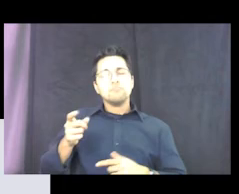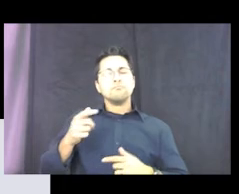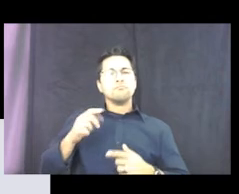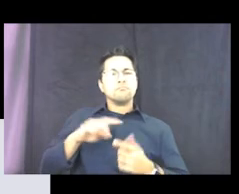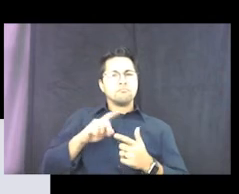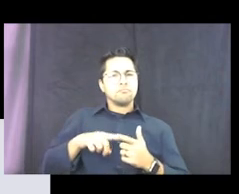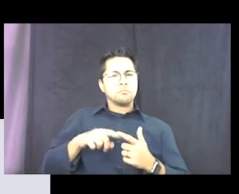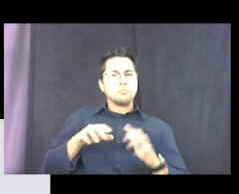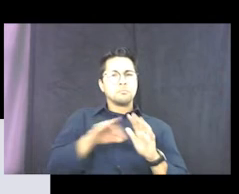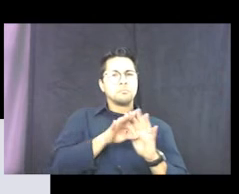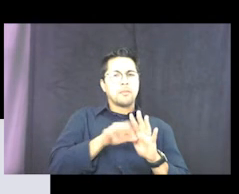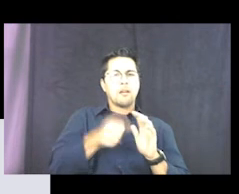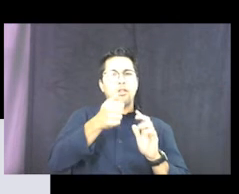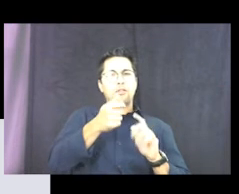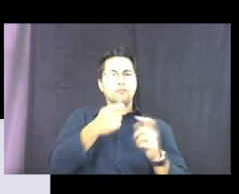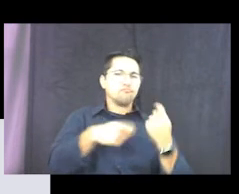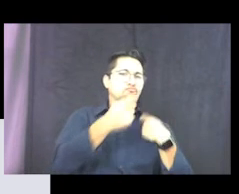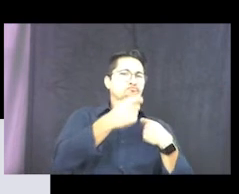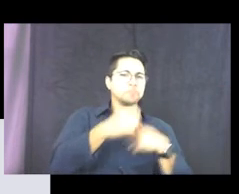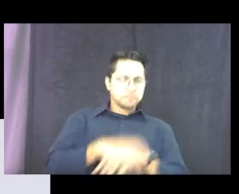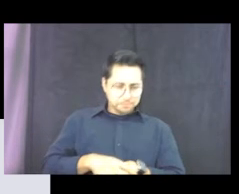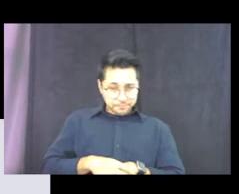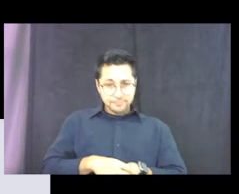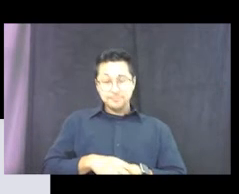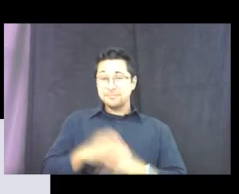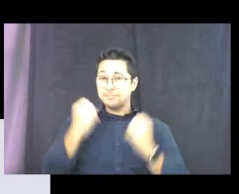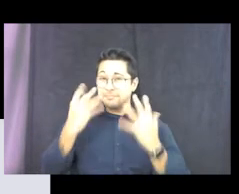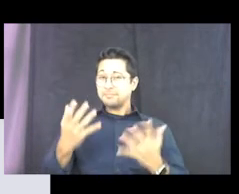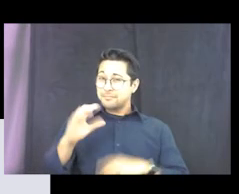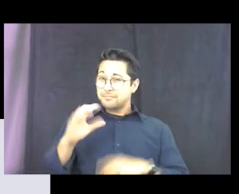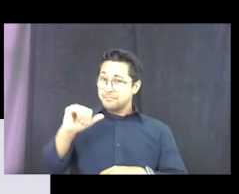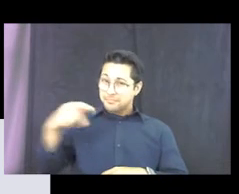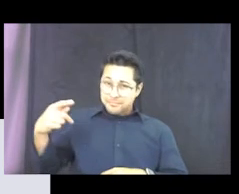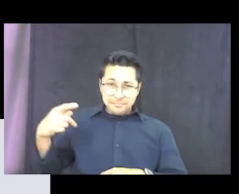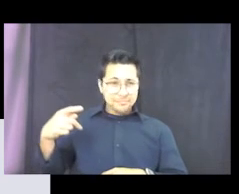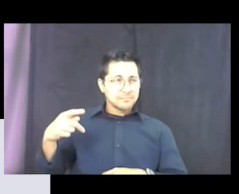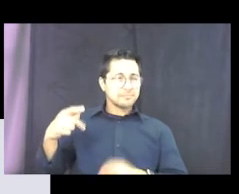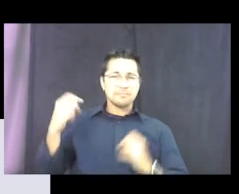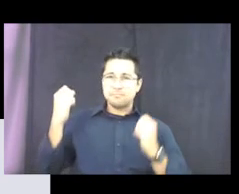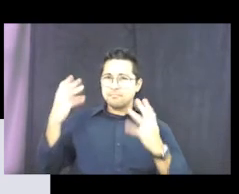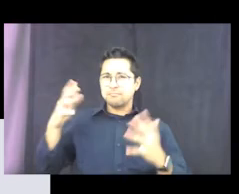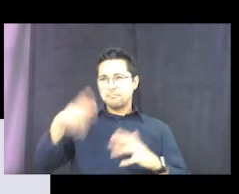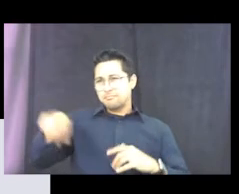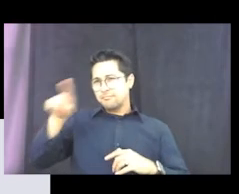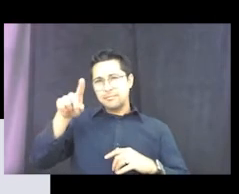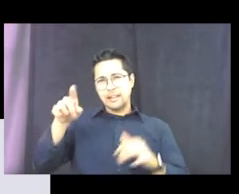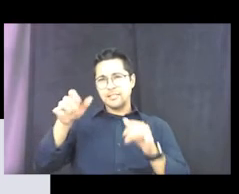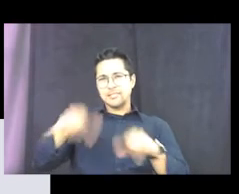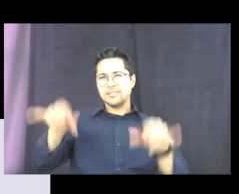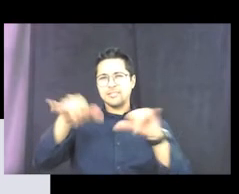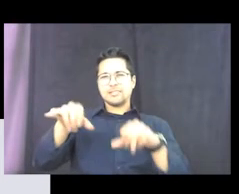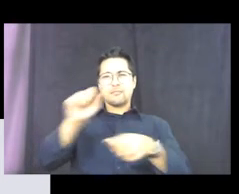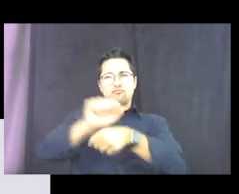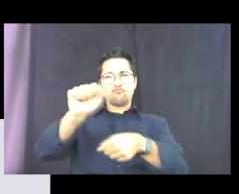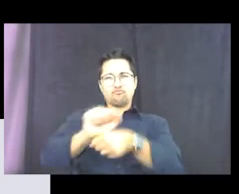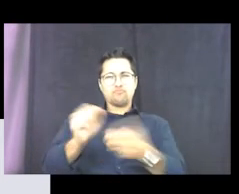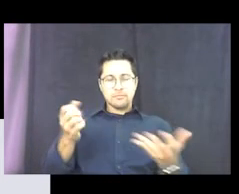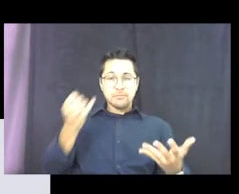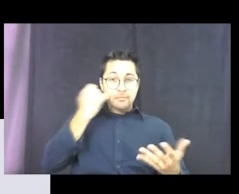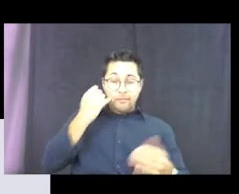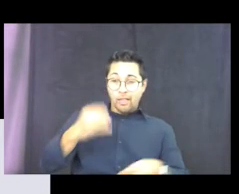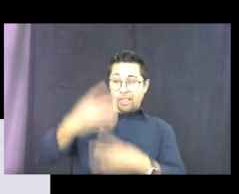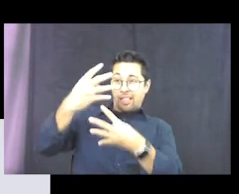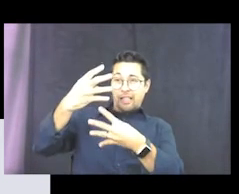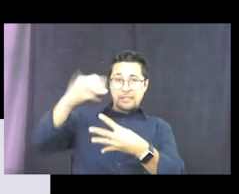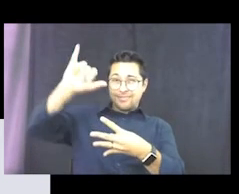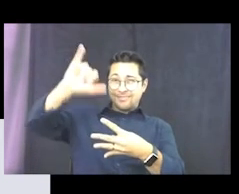make another choice. Many apps, there's so many apps that do the same thing. So if you find several